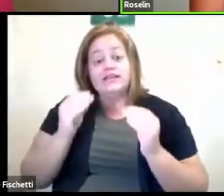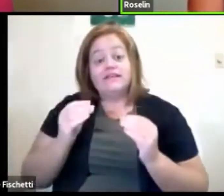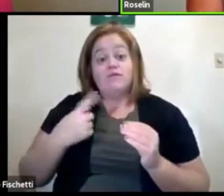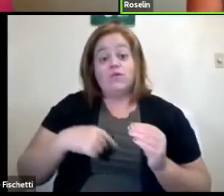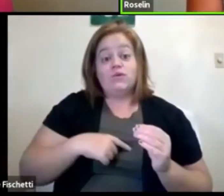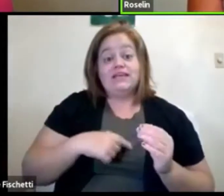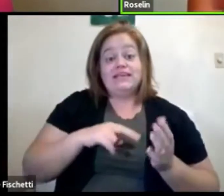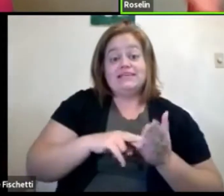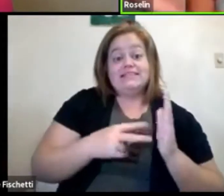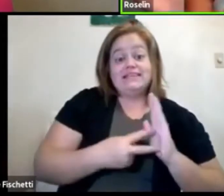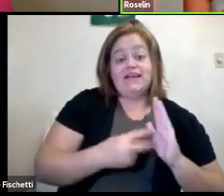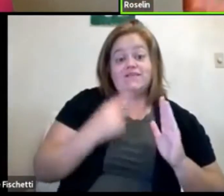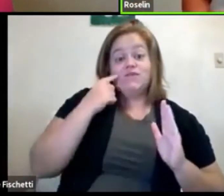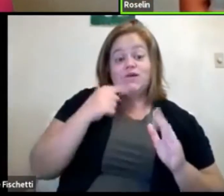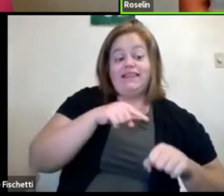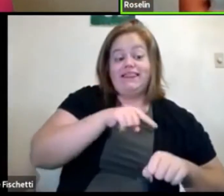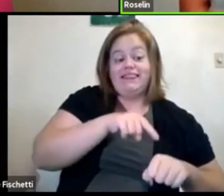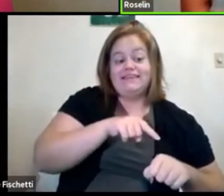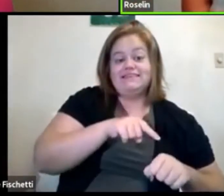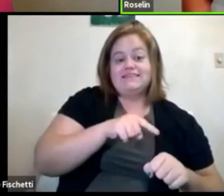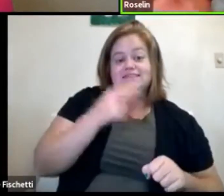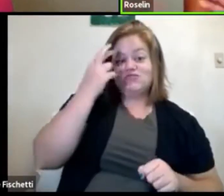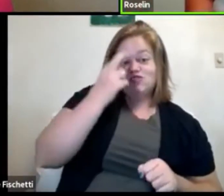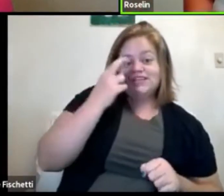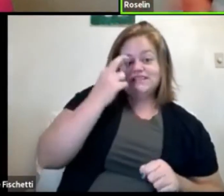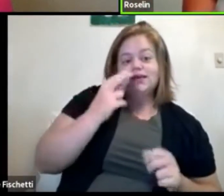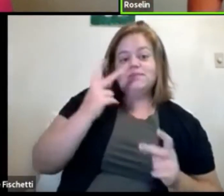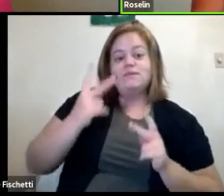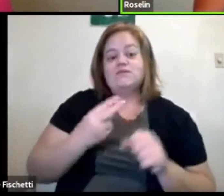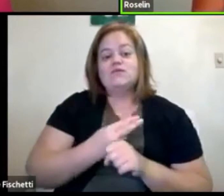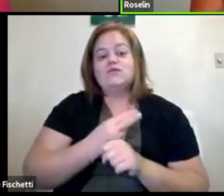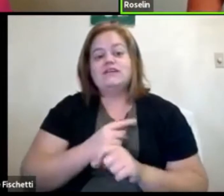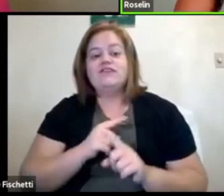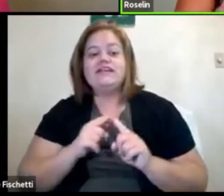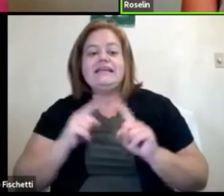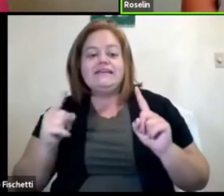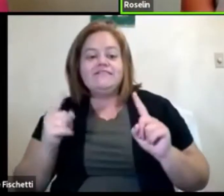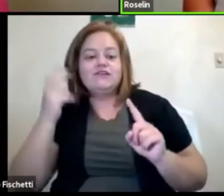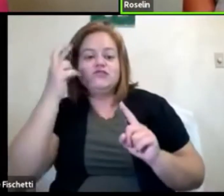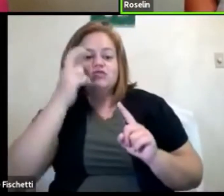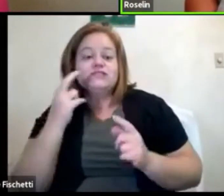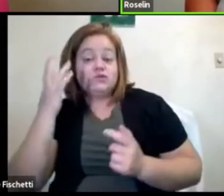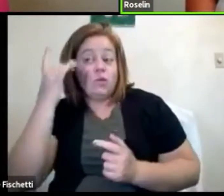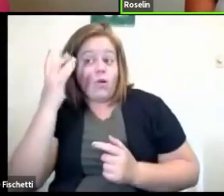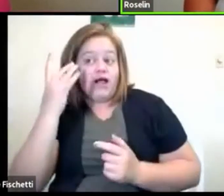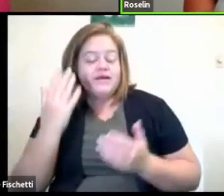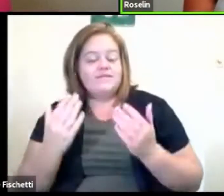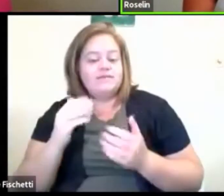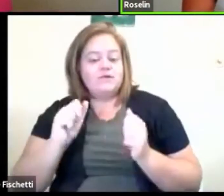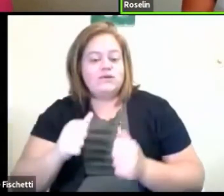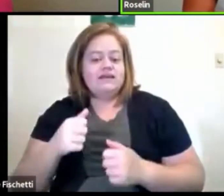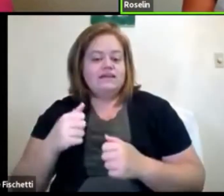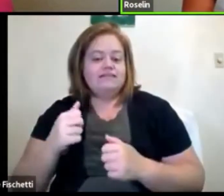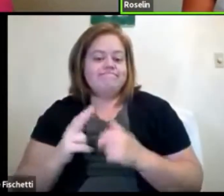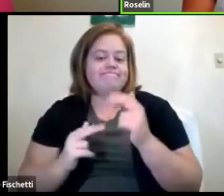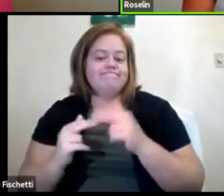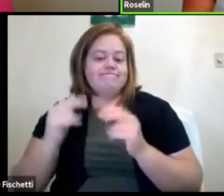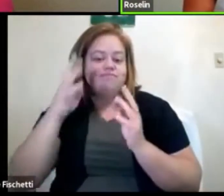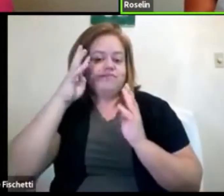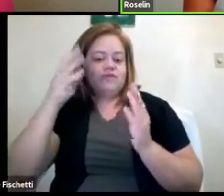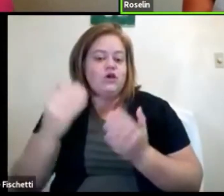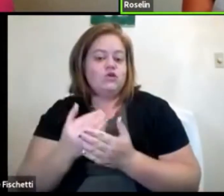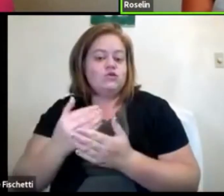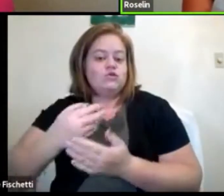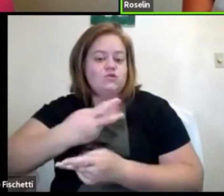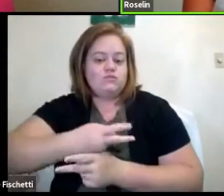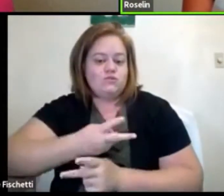product to be this, but people are using completely different. So what are they seeing that we're not? And maybe we can apply that in the future. I